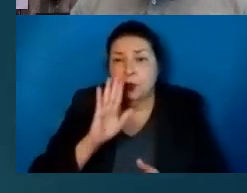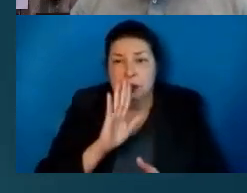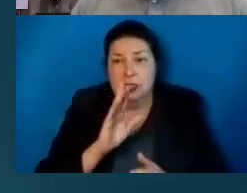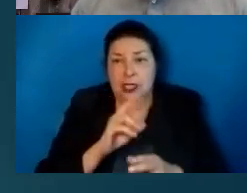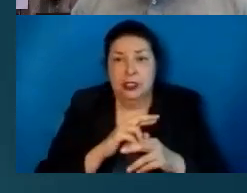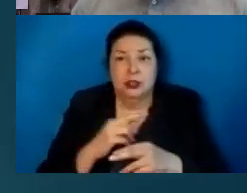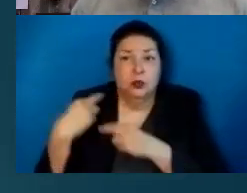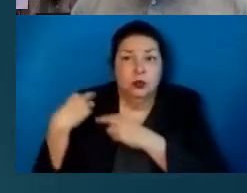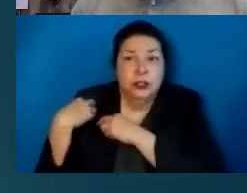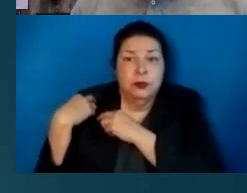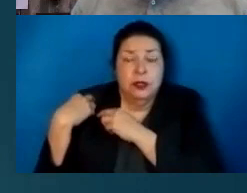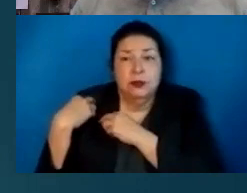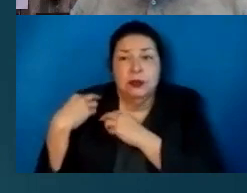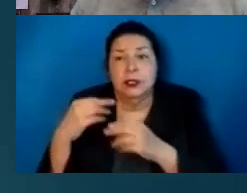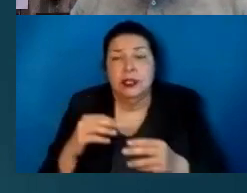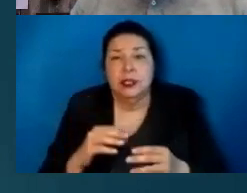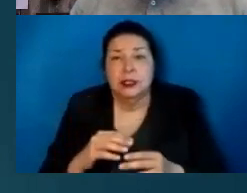play in